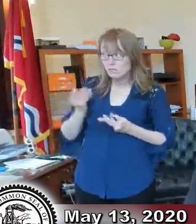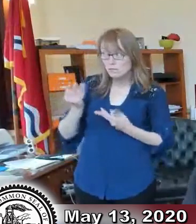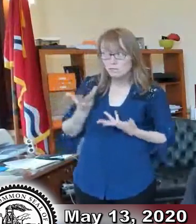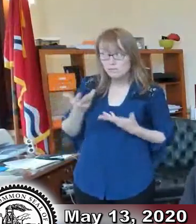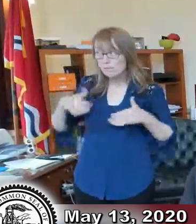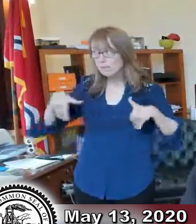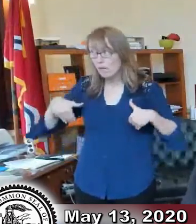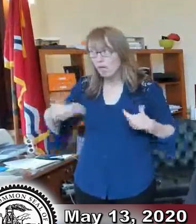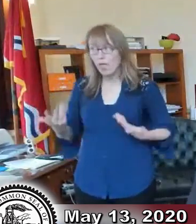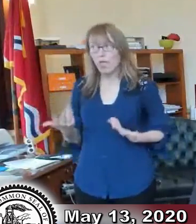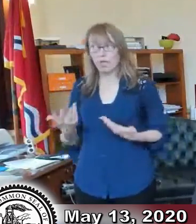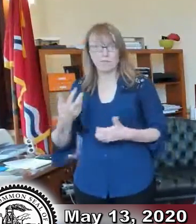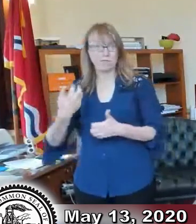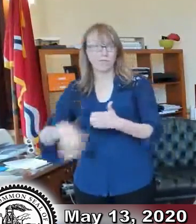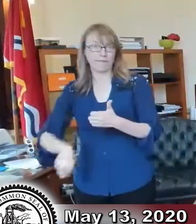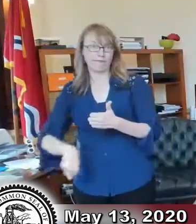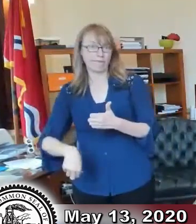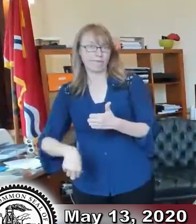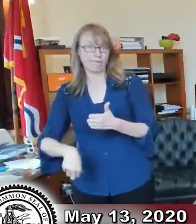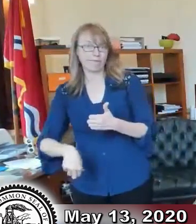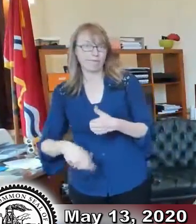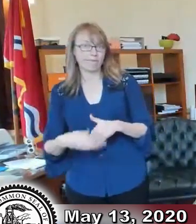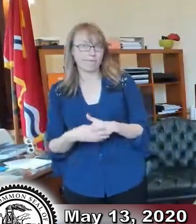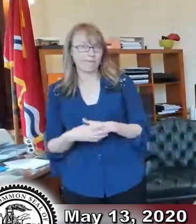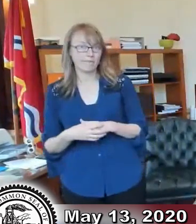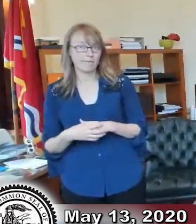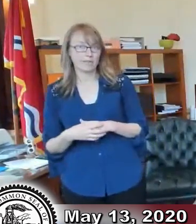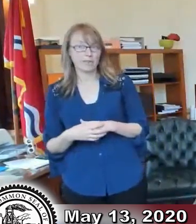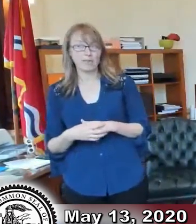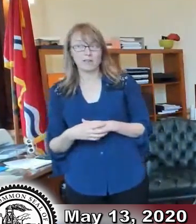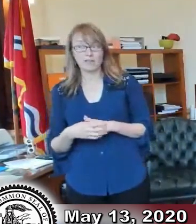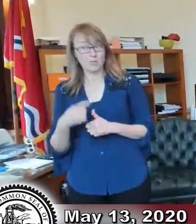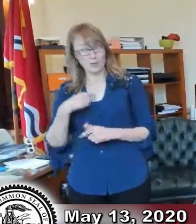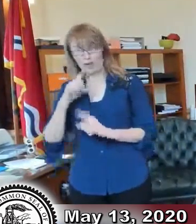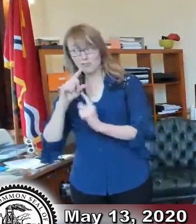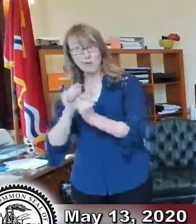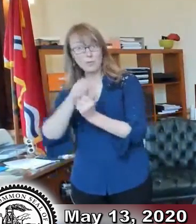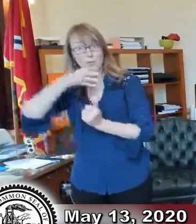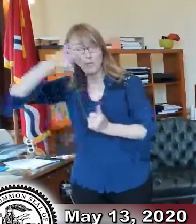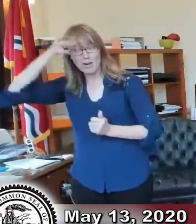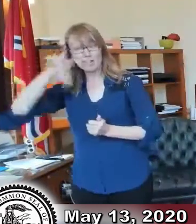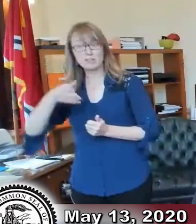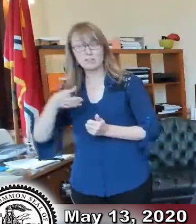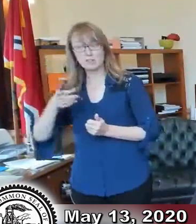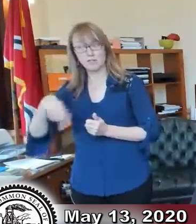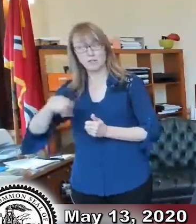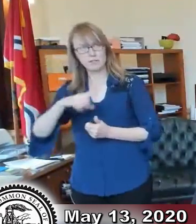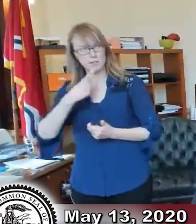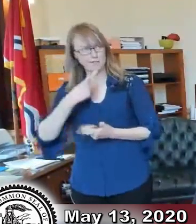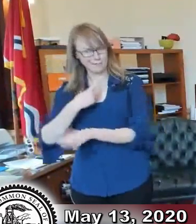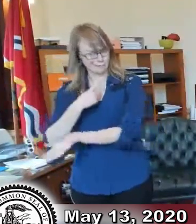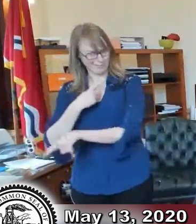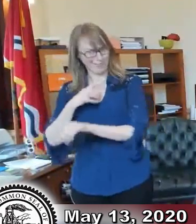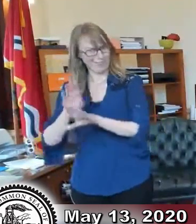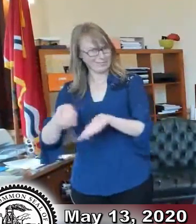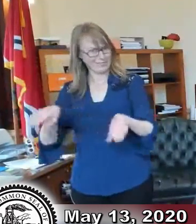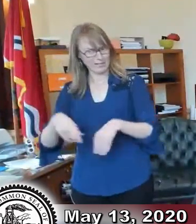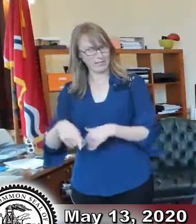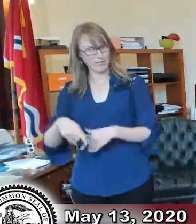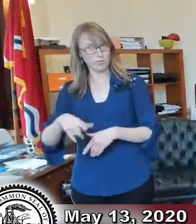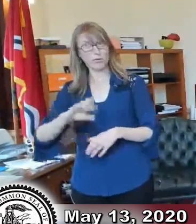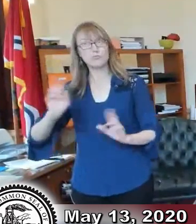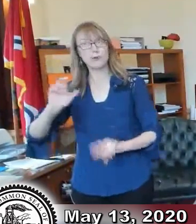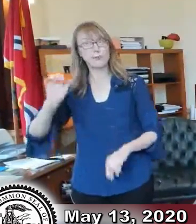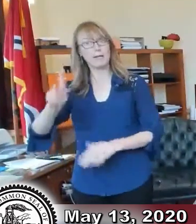anymore, but most parents that I've talked to their kids are ready to go back to school too. This was fun for a little while. It was like a little extended